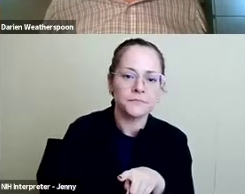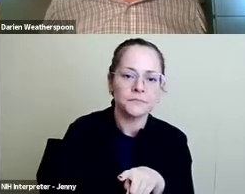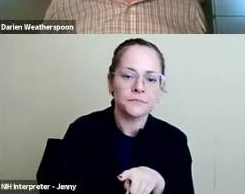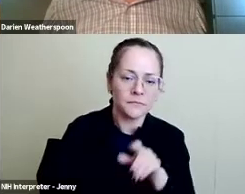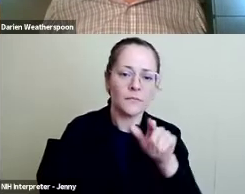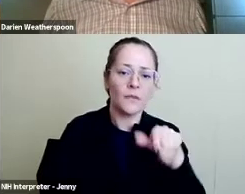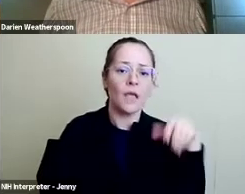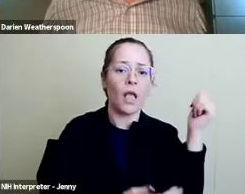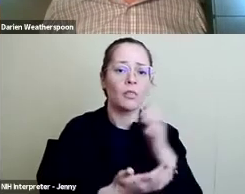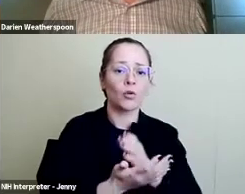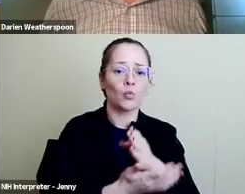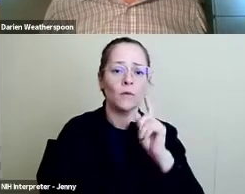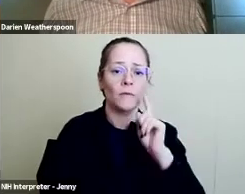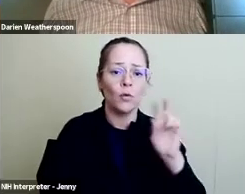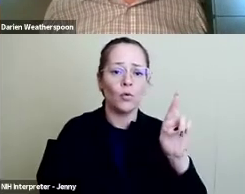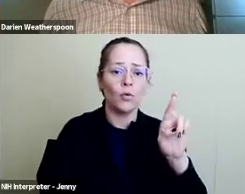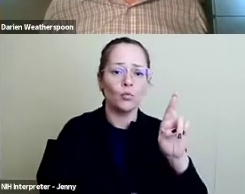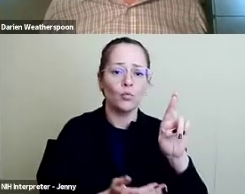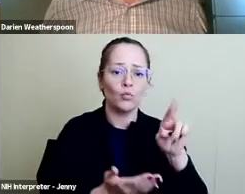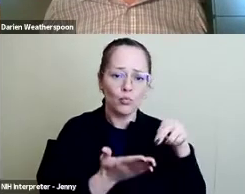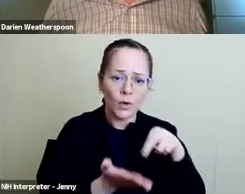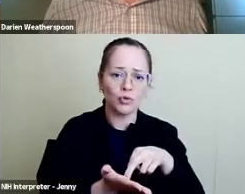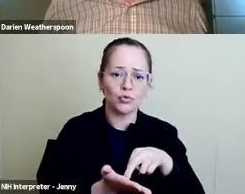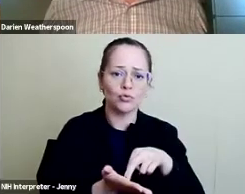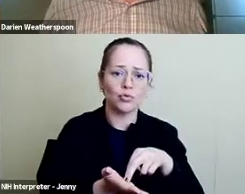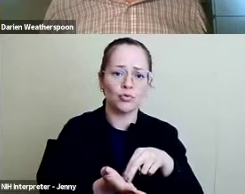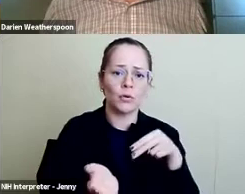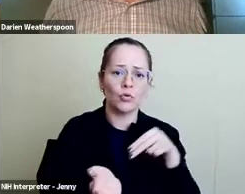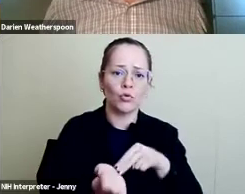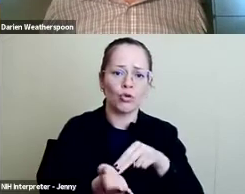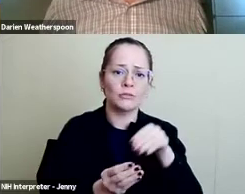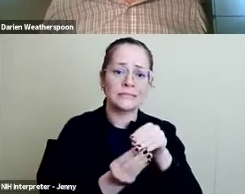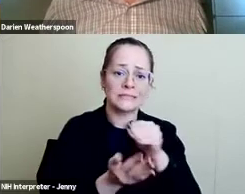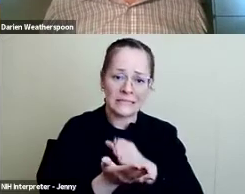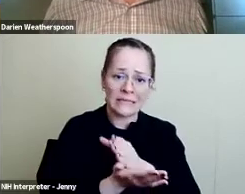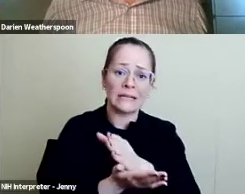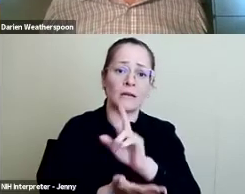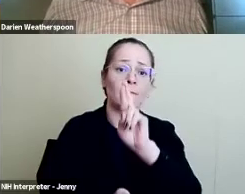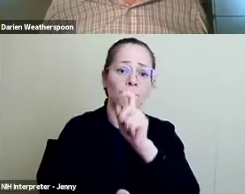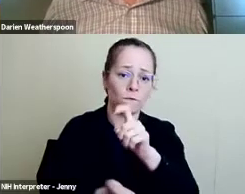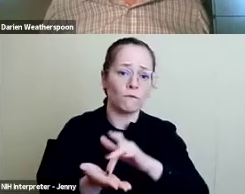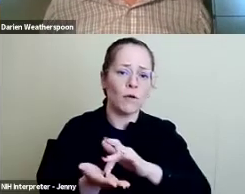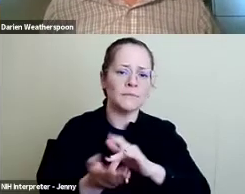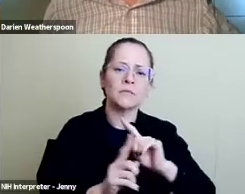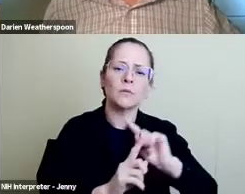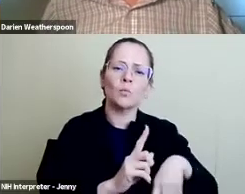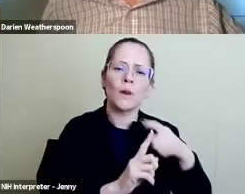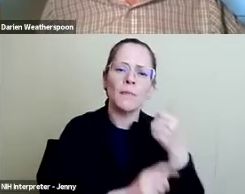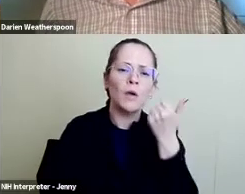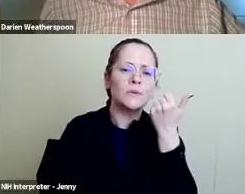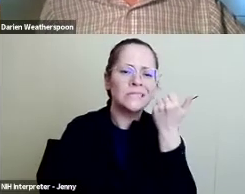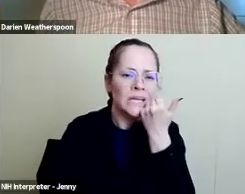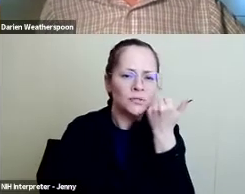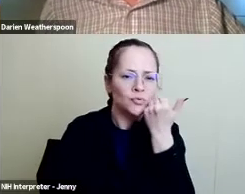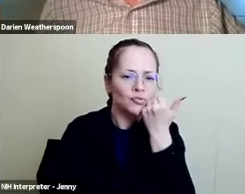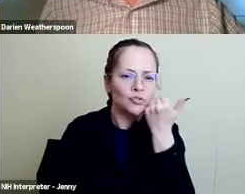for registered nurses in pharmacy? What about dentistry? What kind of further education